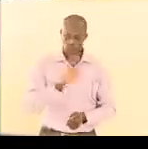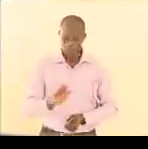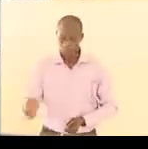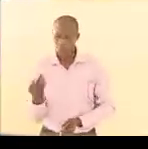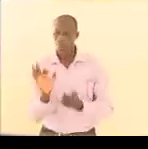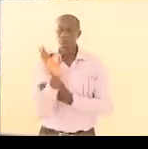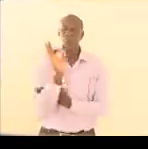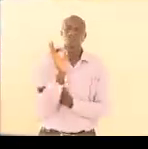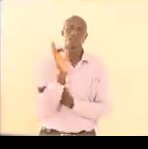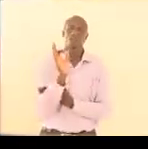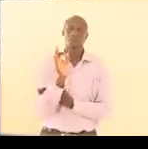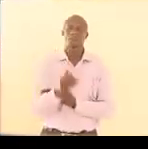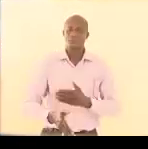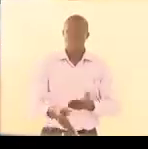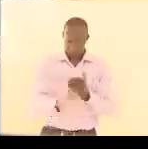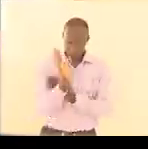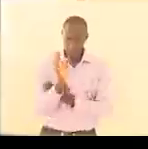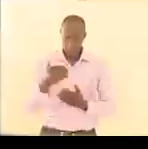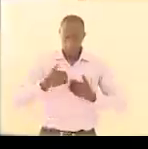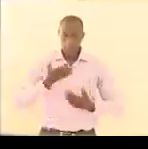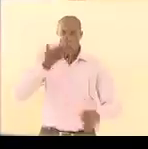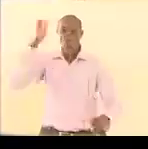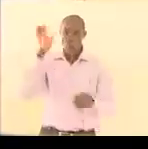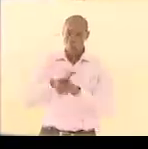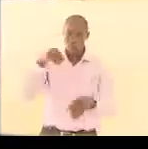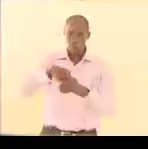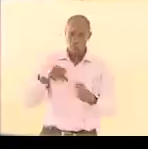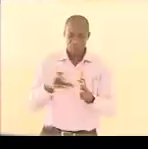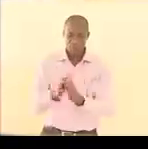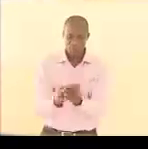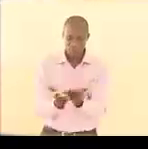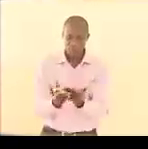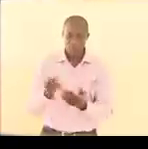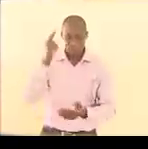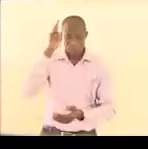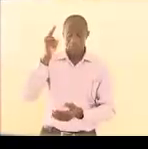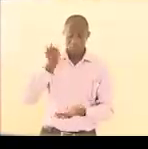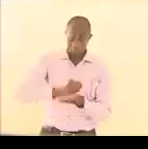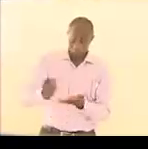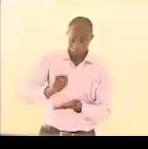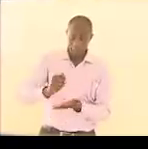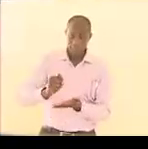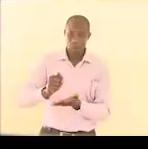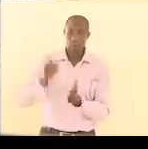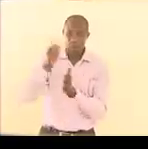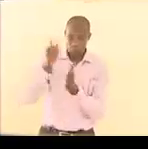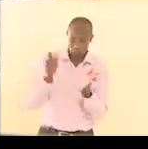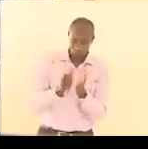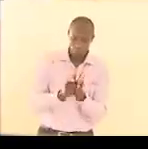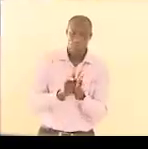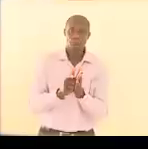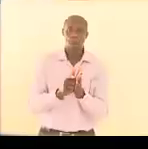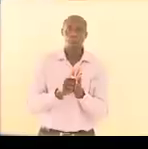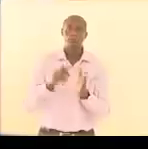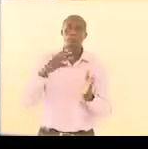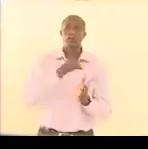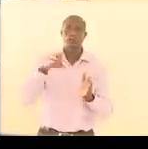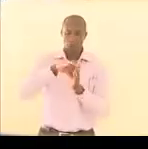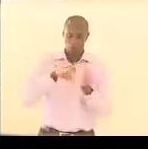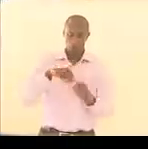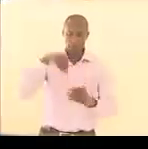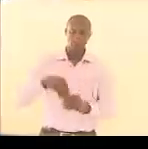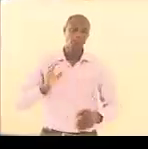being children of God, God has promised us in his books that he will write his law, he will give us his laws and